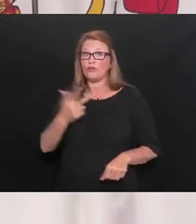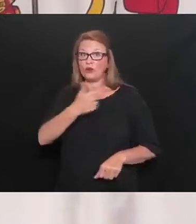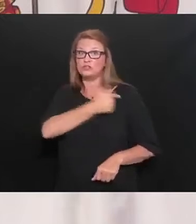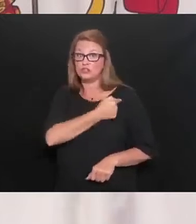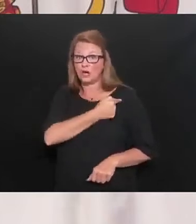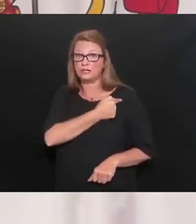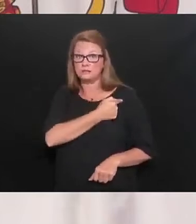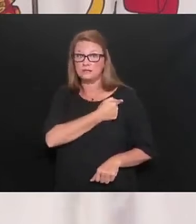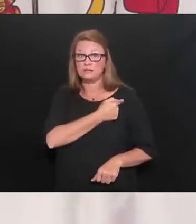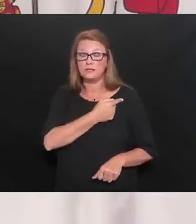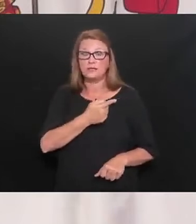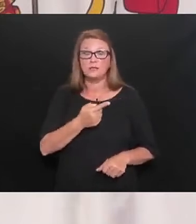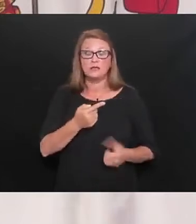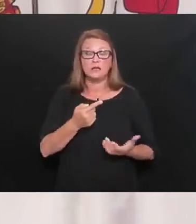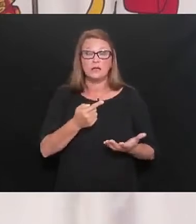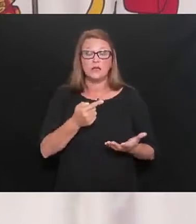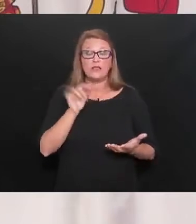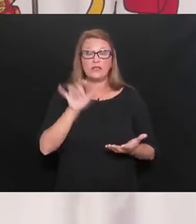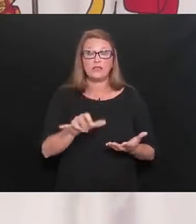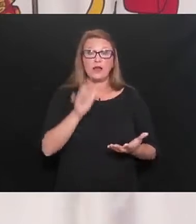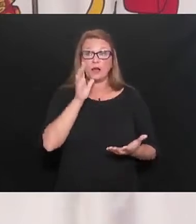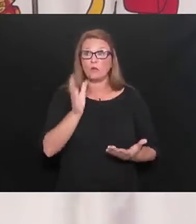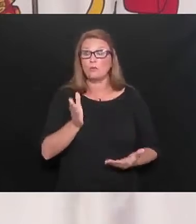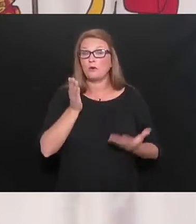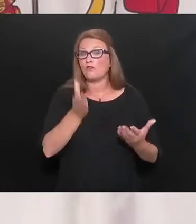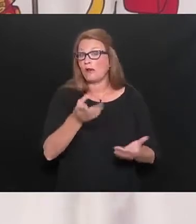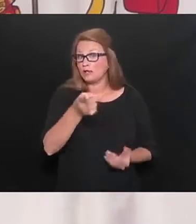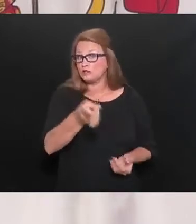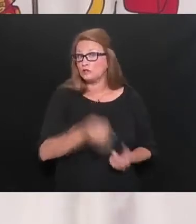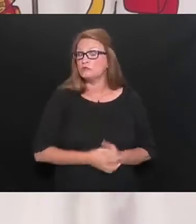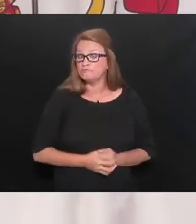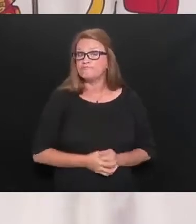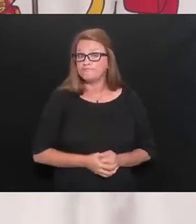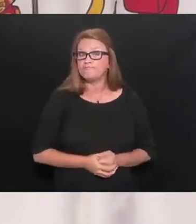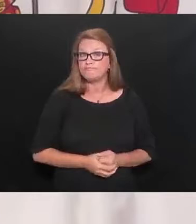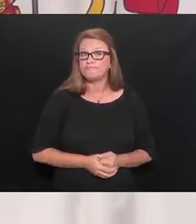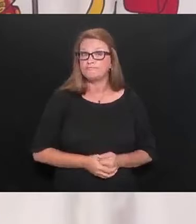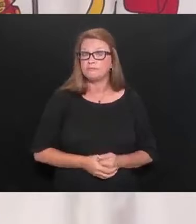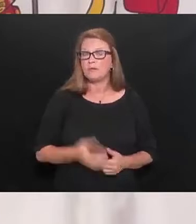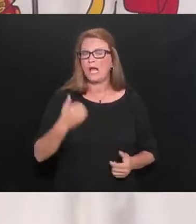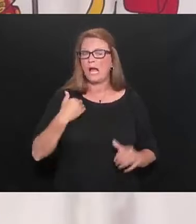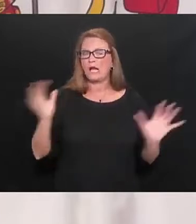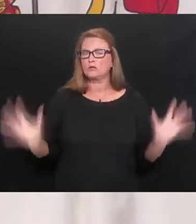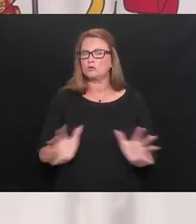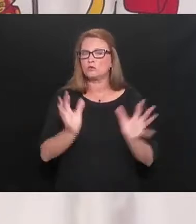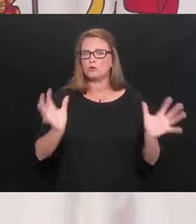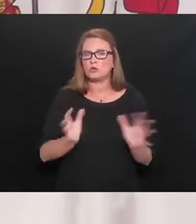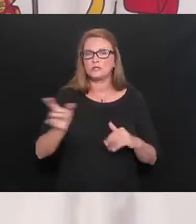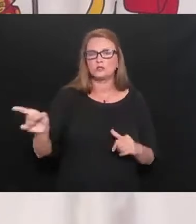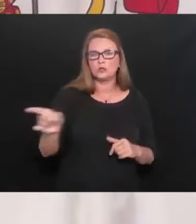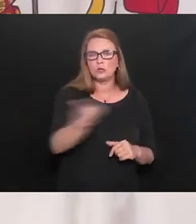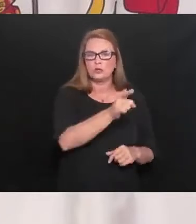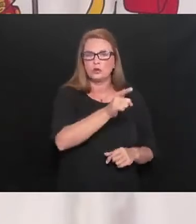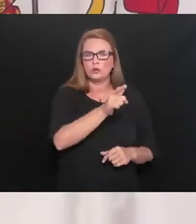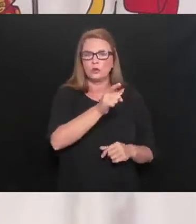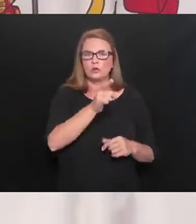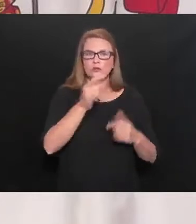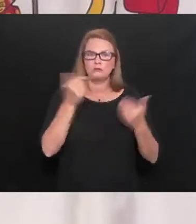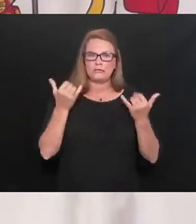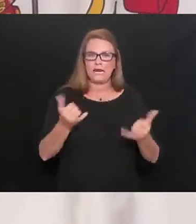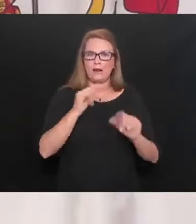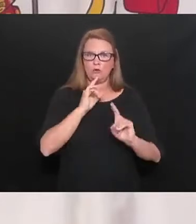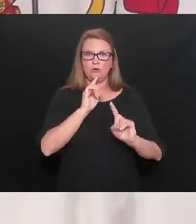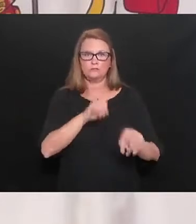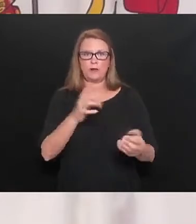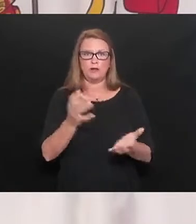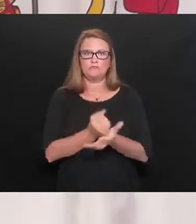some category that will enable you to get that booster shot. So I would really highly encourage you to run to the fire again and get